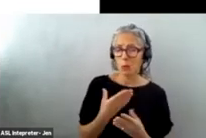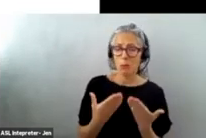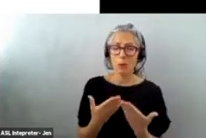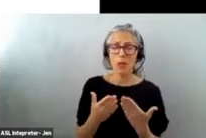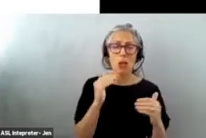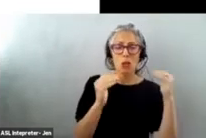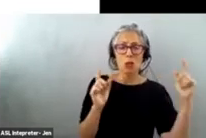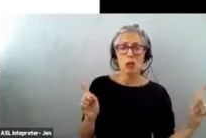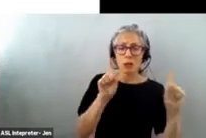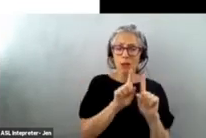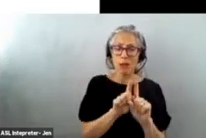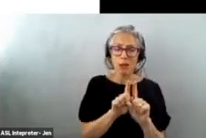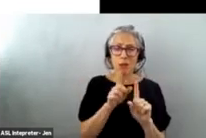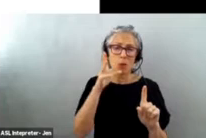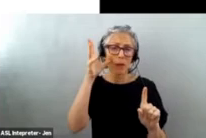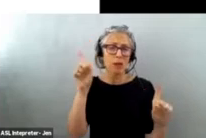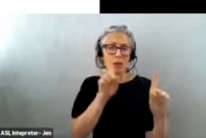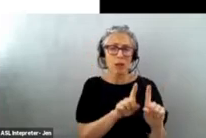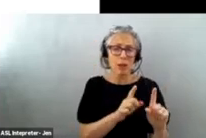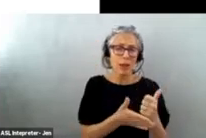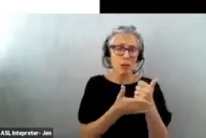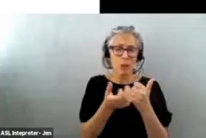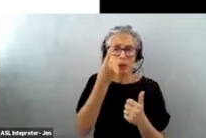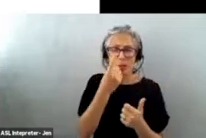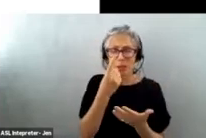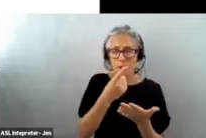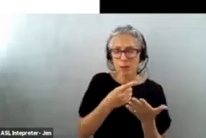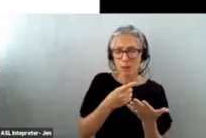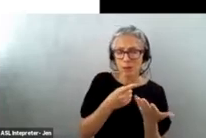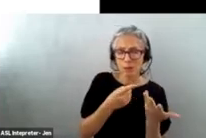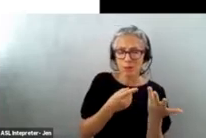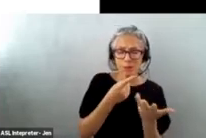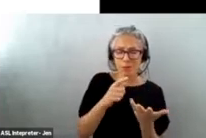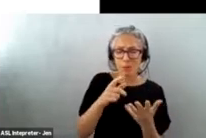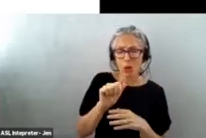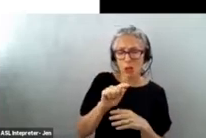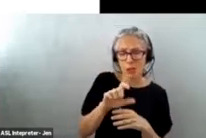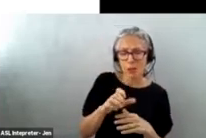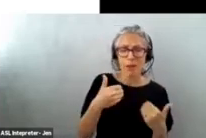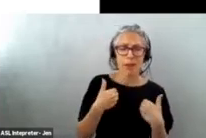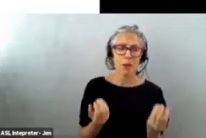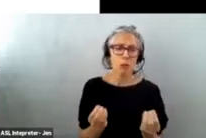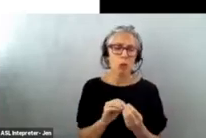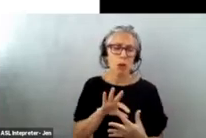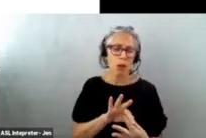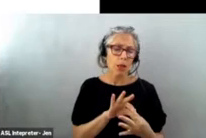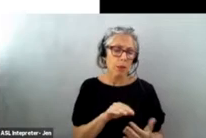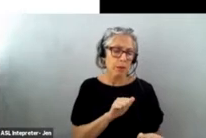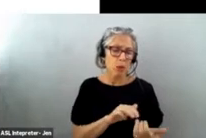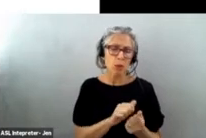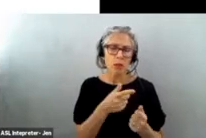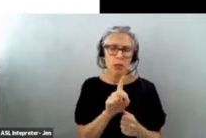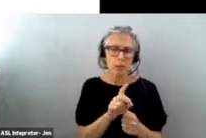adult volunteer to just develop a better understanding of autism and hopefully have a more collaborative approach with their child. And